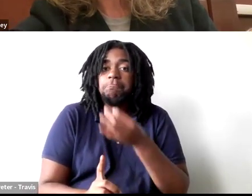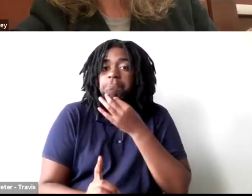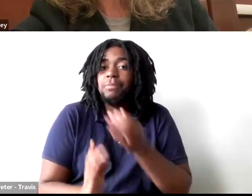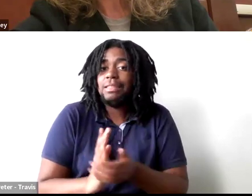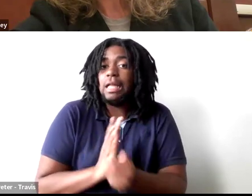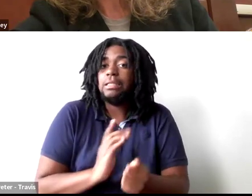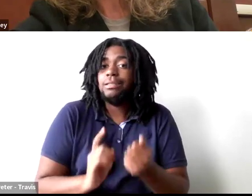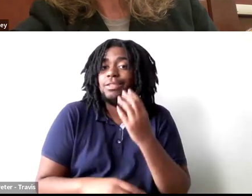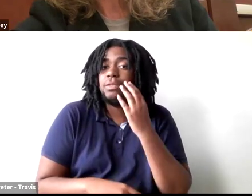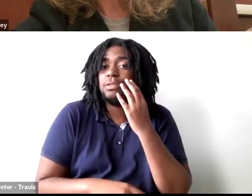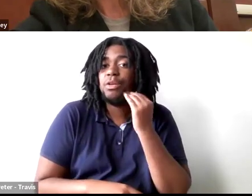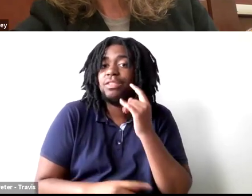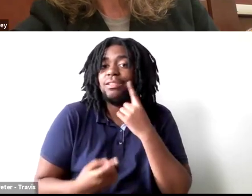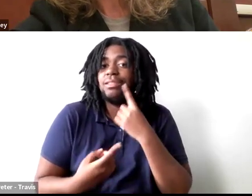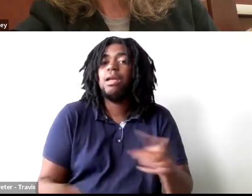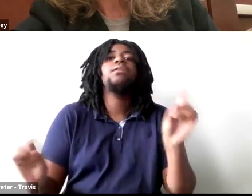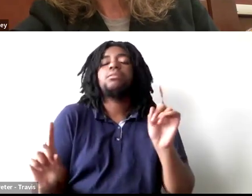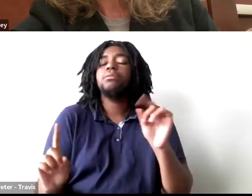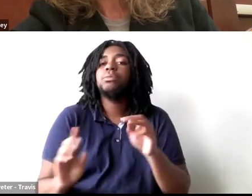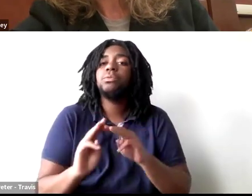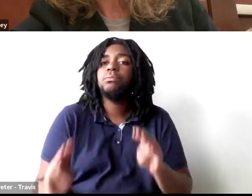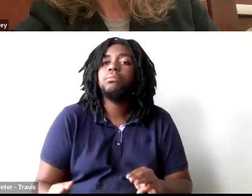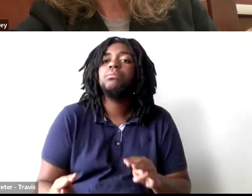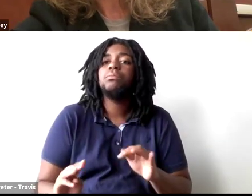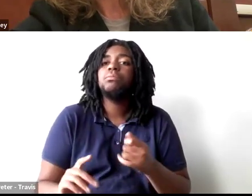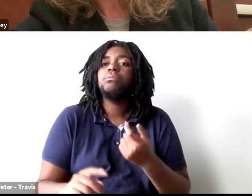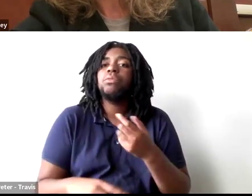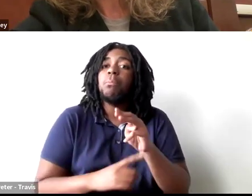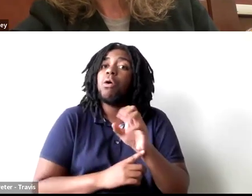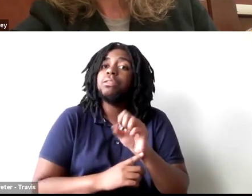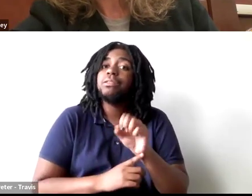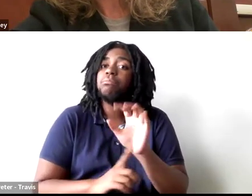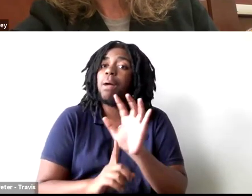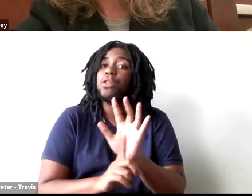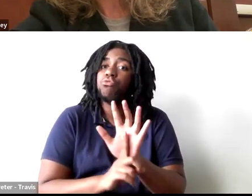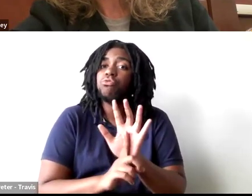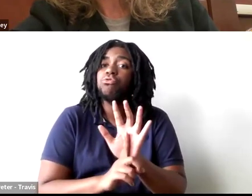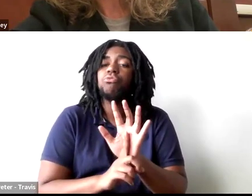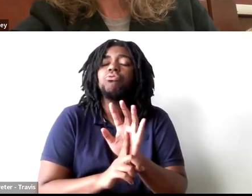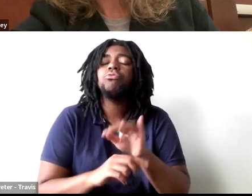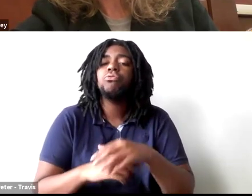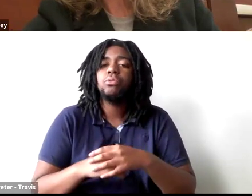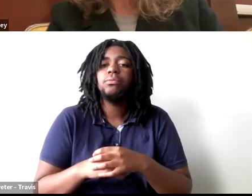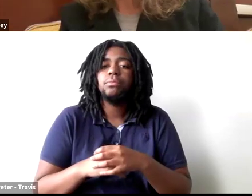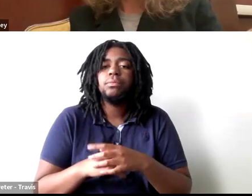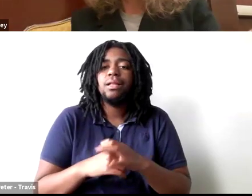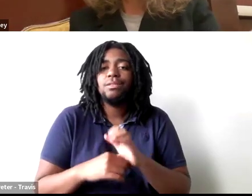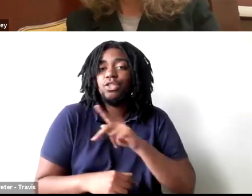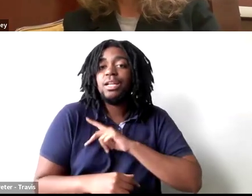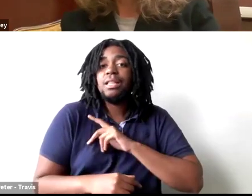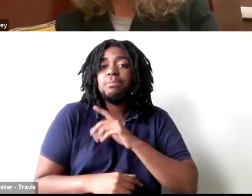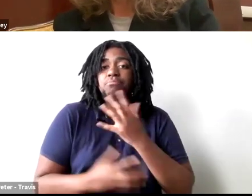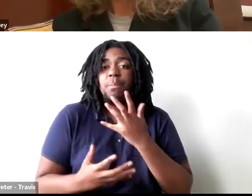the museum, was well known, as Rembrandt Peale said, that, the well-known Moses probably had a wonderful kind of outgoing